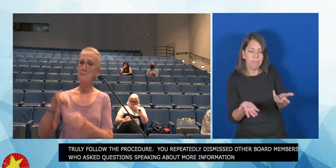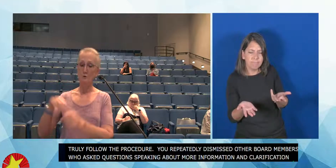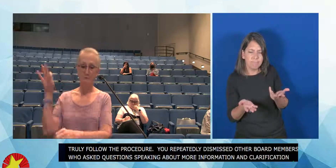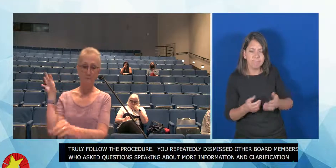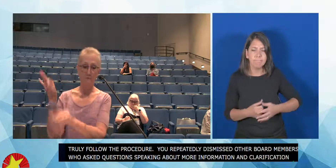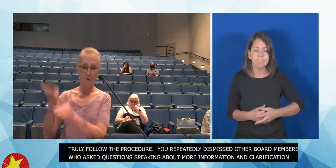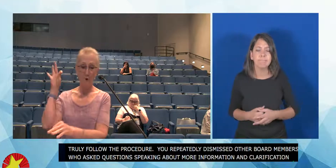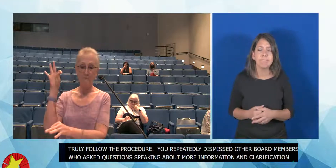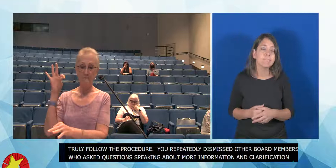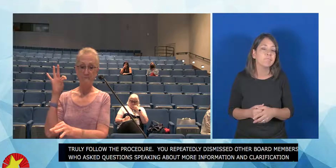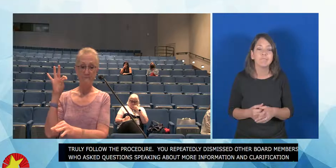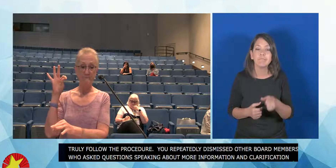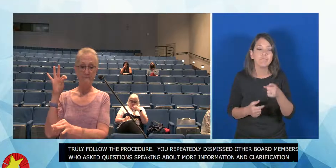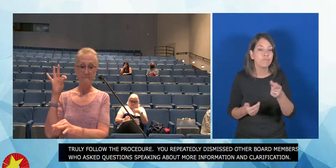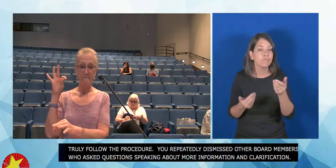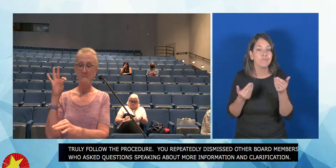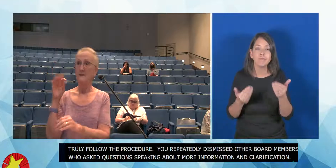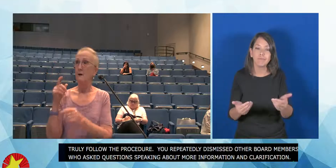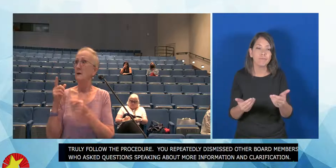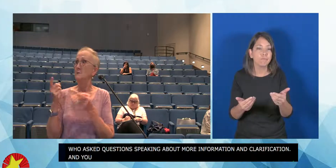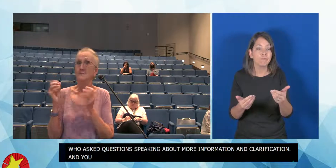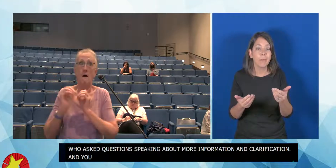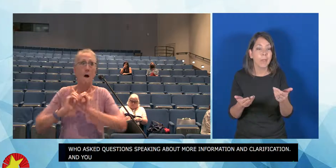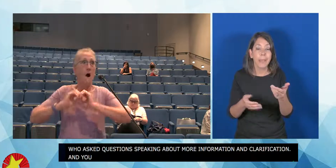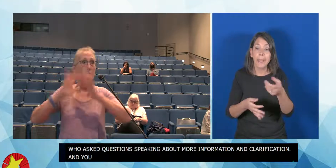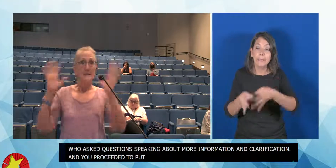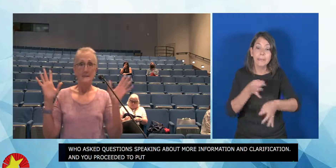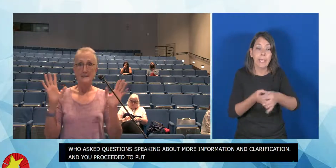And you proceeded to put that item to a vote,